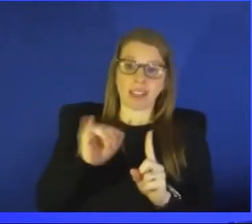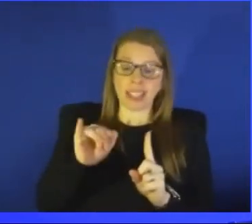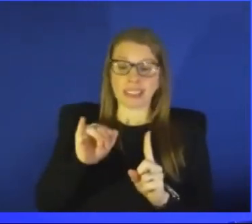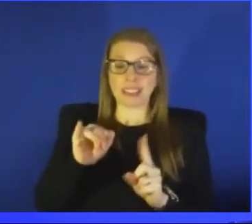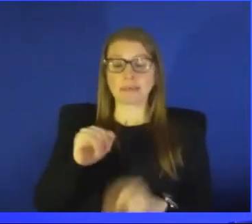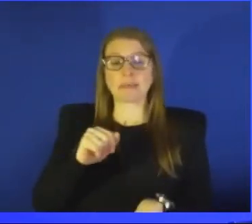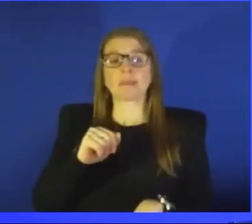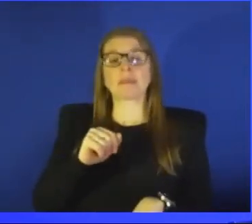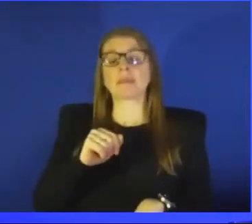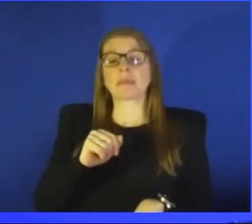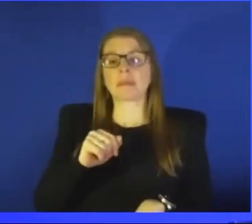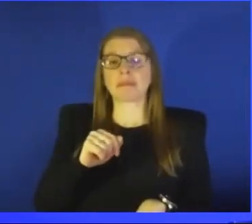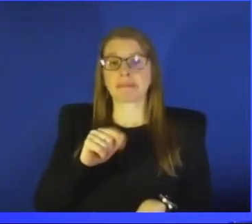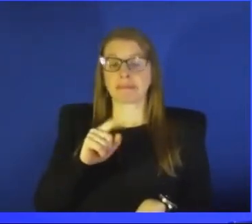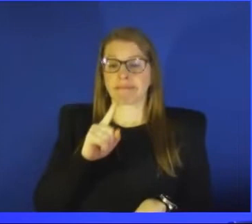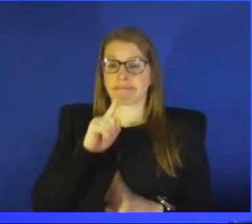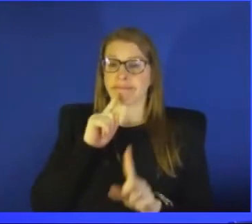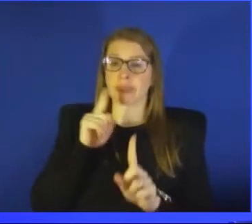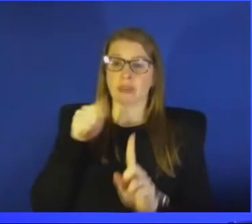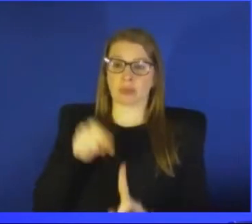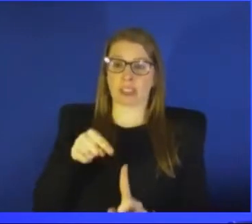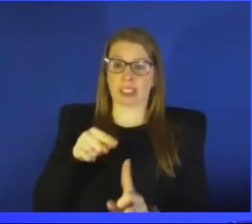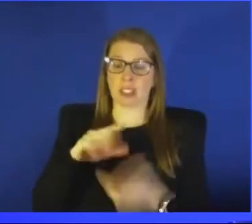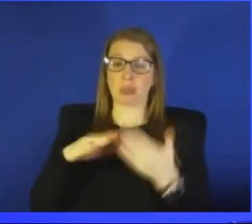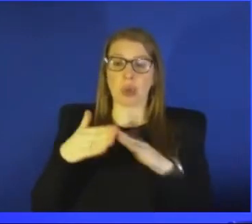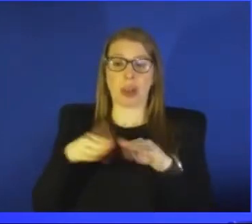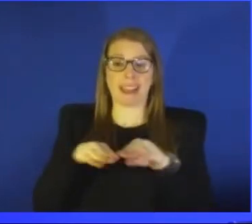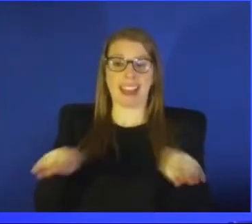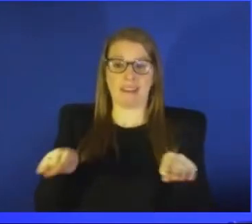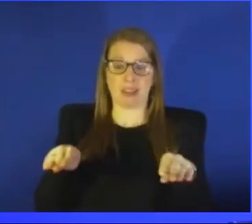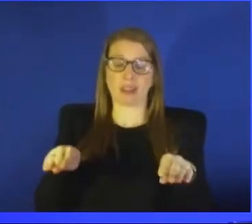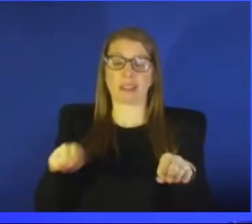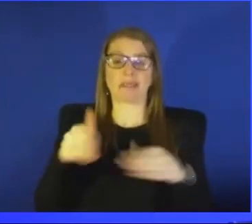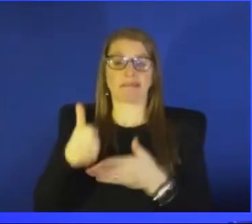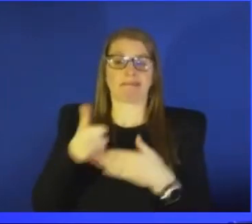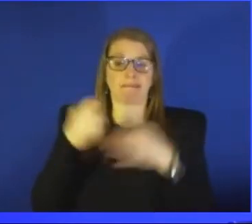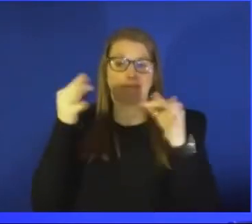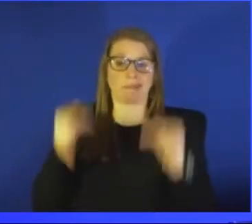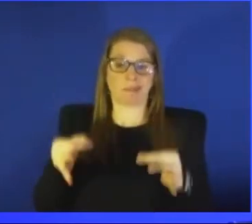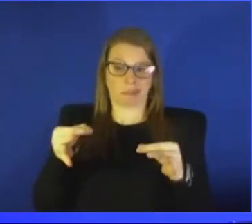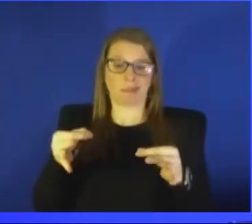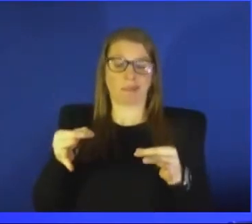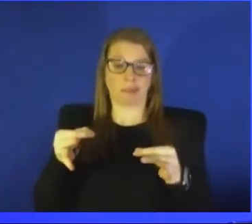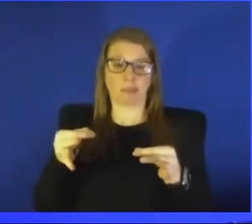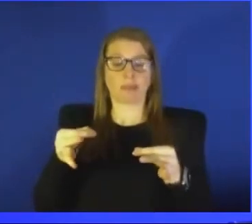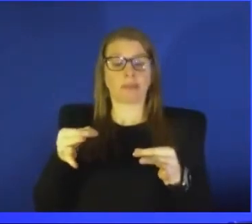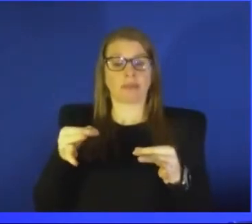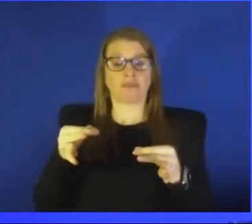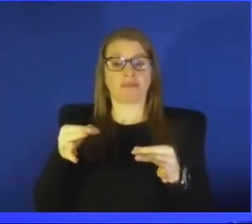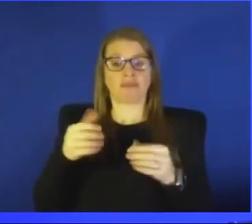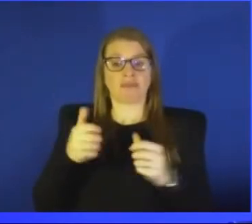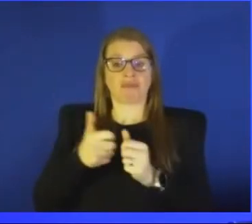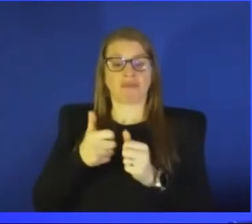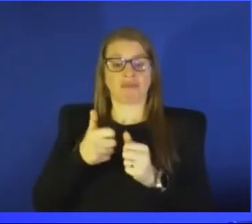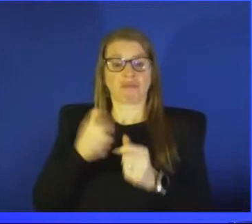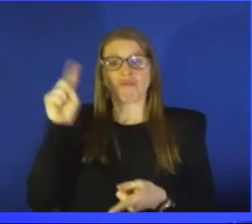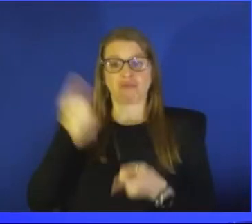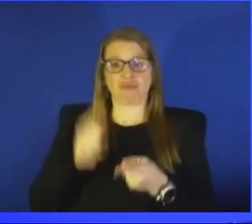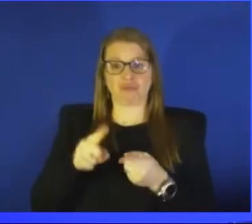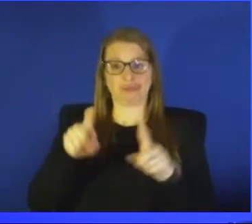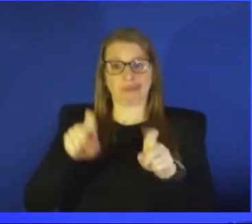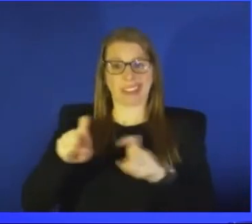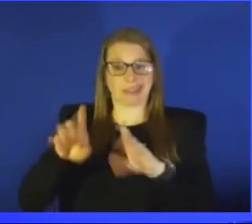actual community levels. Now, certainly we can pivot back to testing all admissions, and if we see a surge